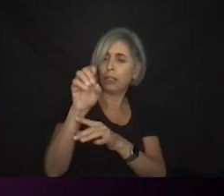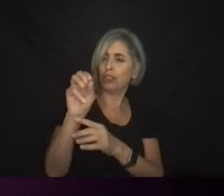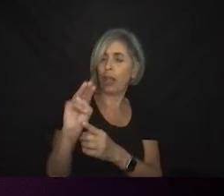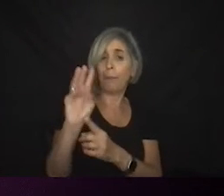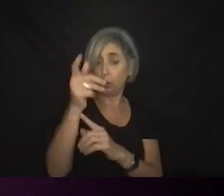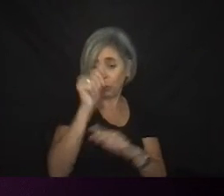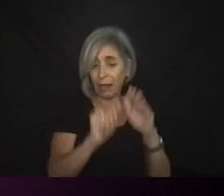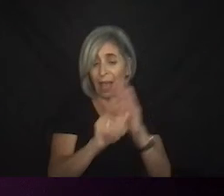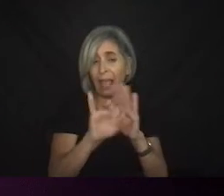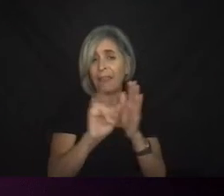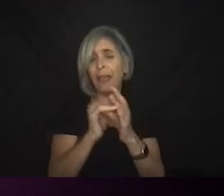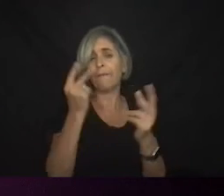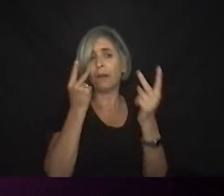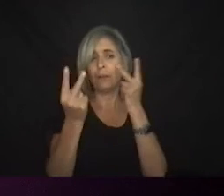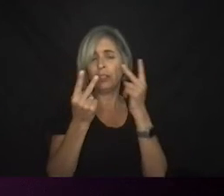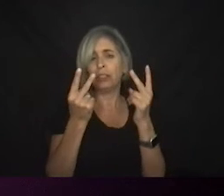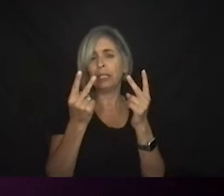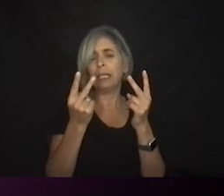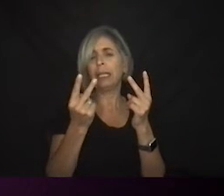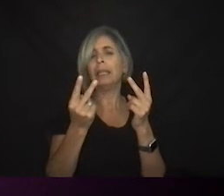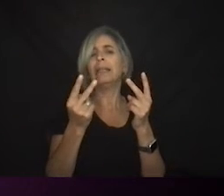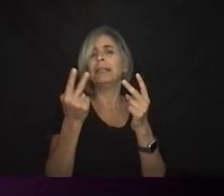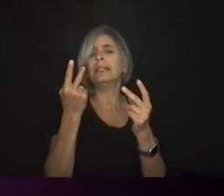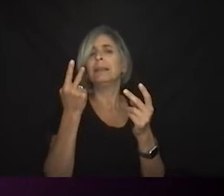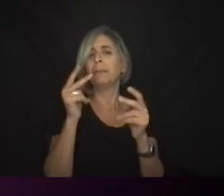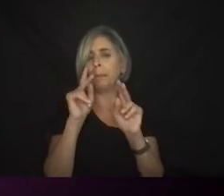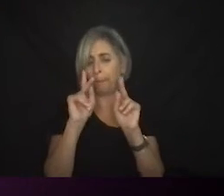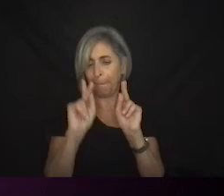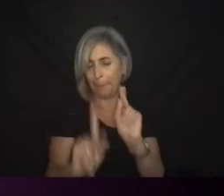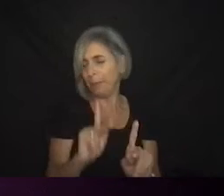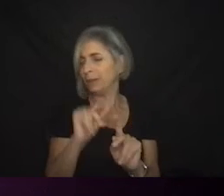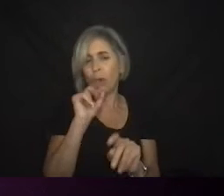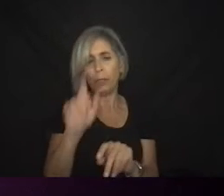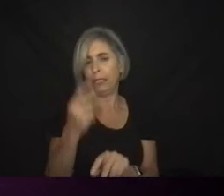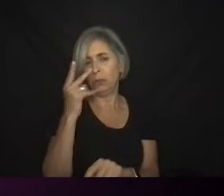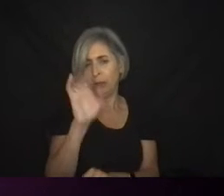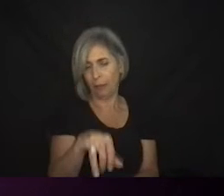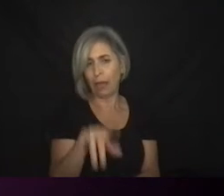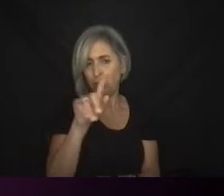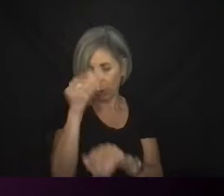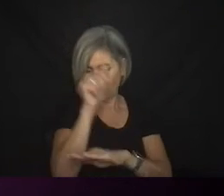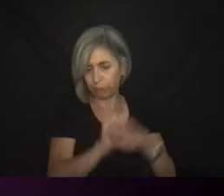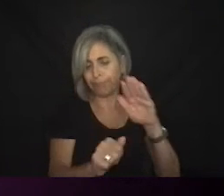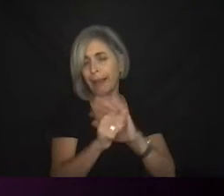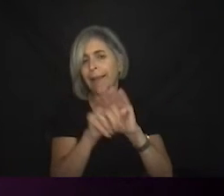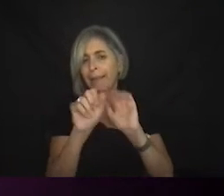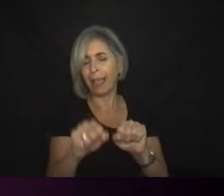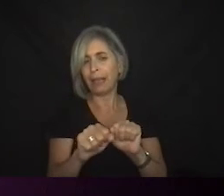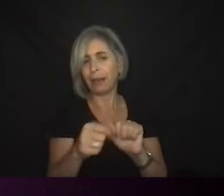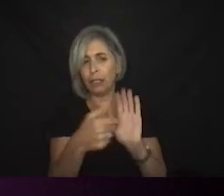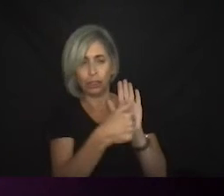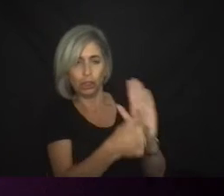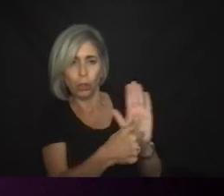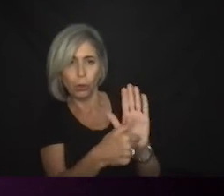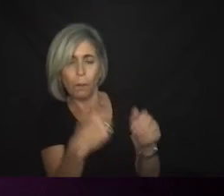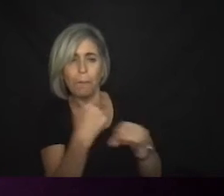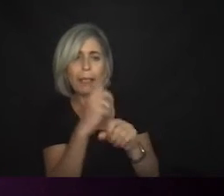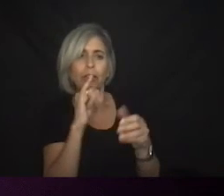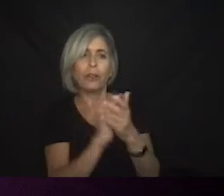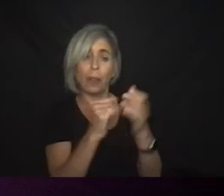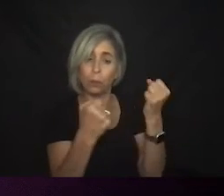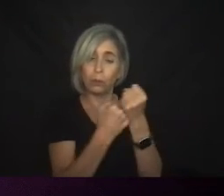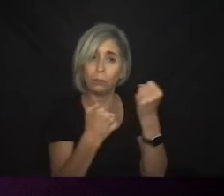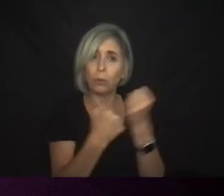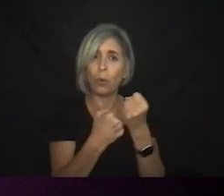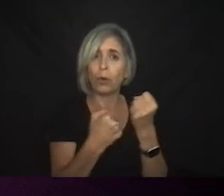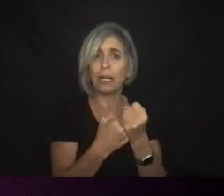that visually for your sighted users. And so this is just like the snippet. Always got to make sure that we're supporting